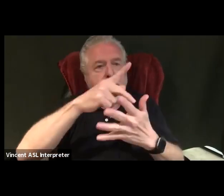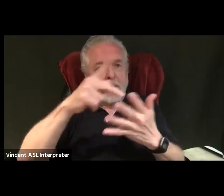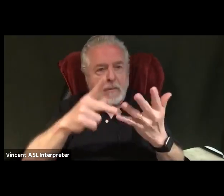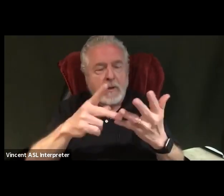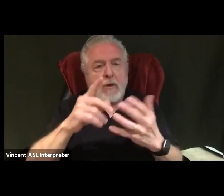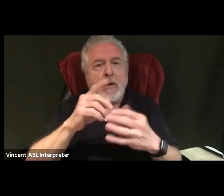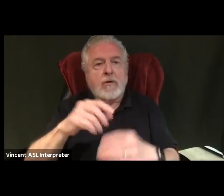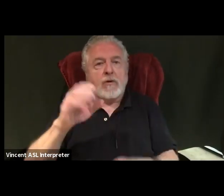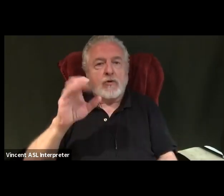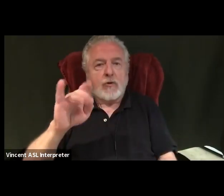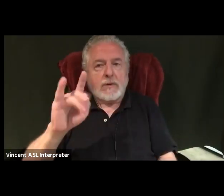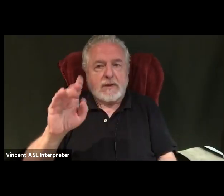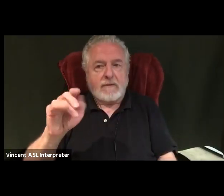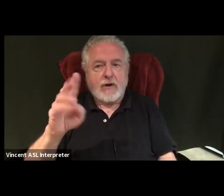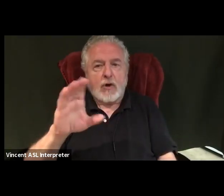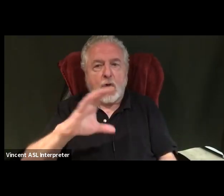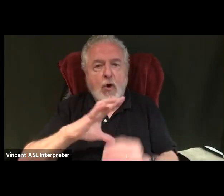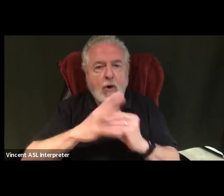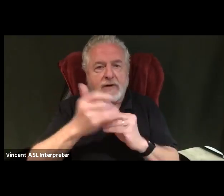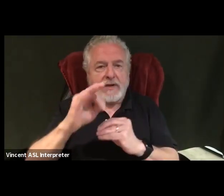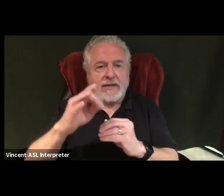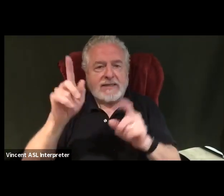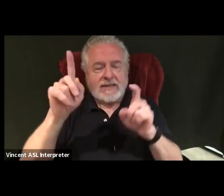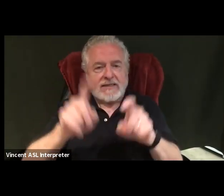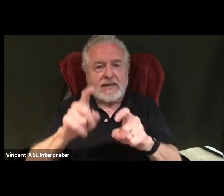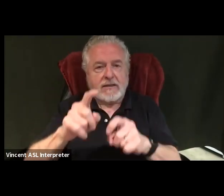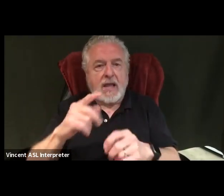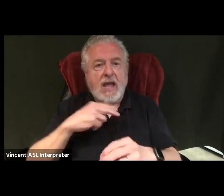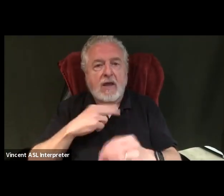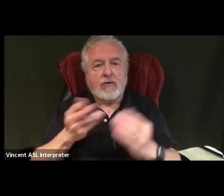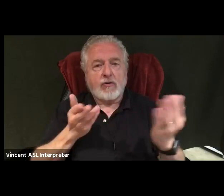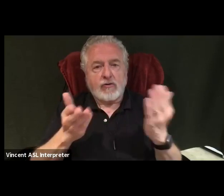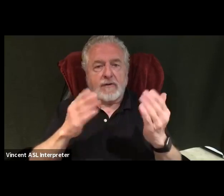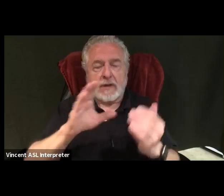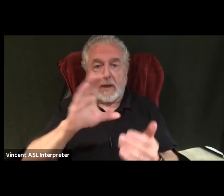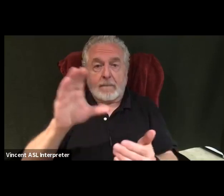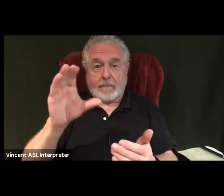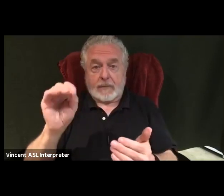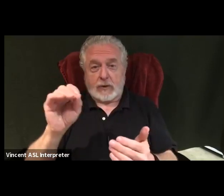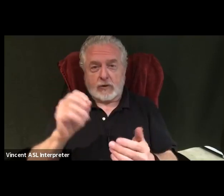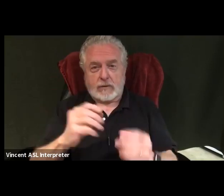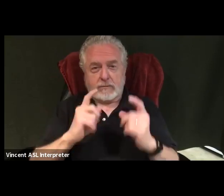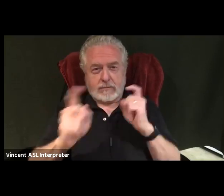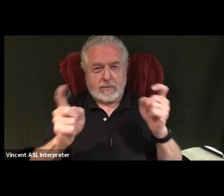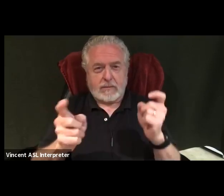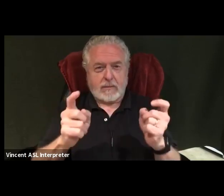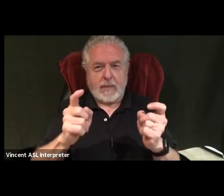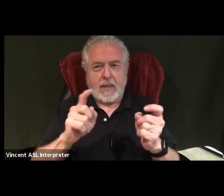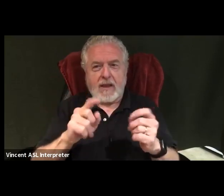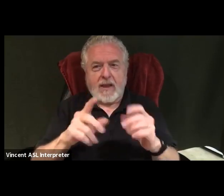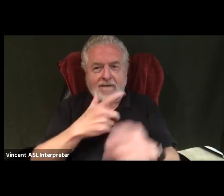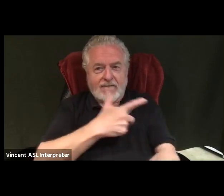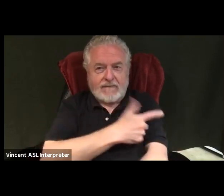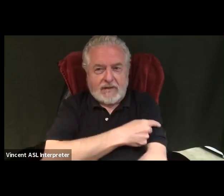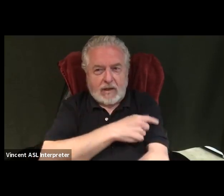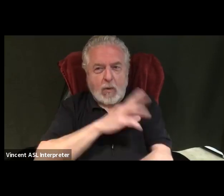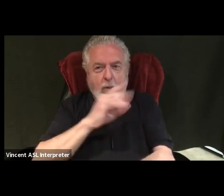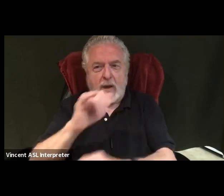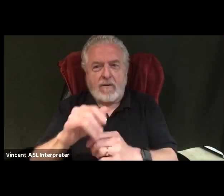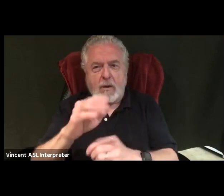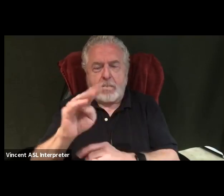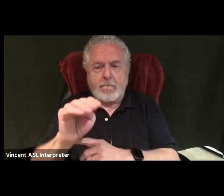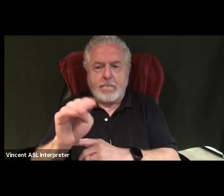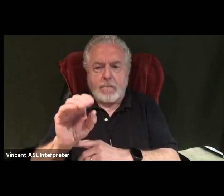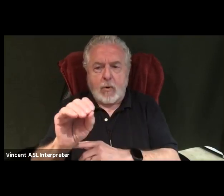with Curative, a COVID-19 testing and public health services company, to administer vaccinations by way of a